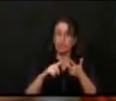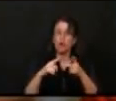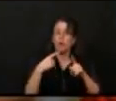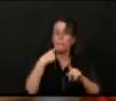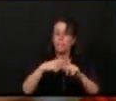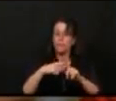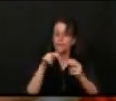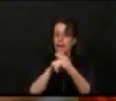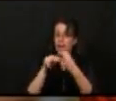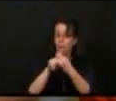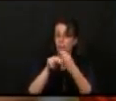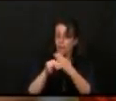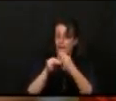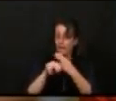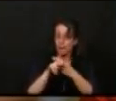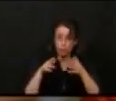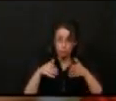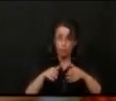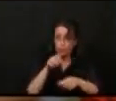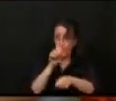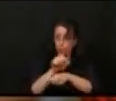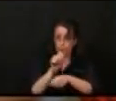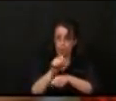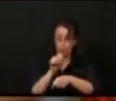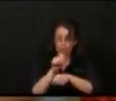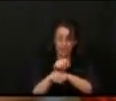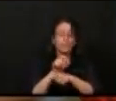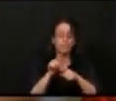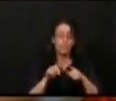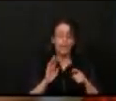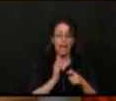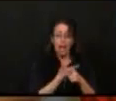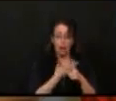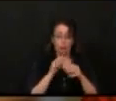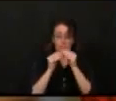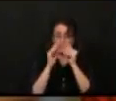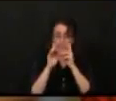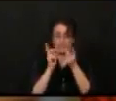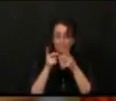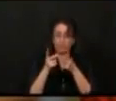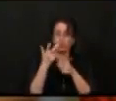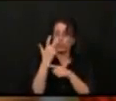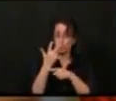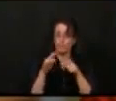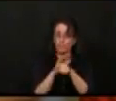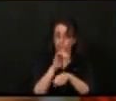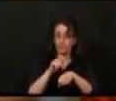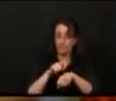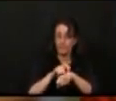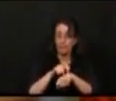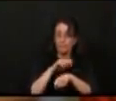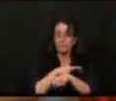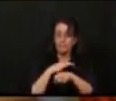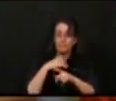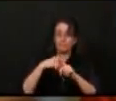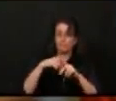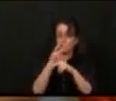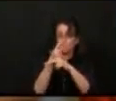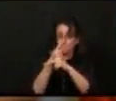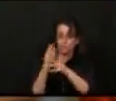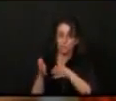We have three full-time employees in our maintenance division, a supervisor, and two full-time mechanics. And in our